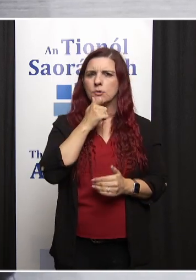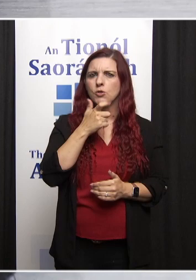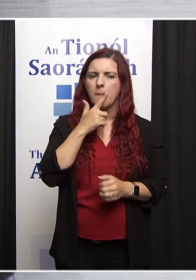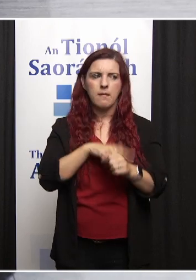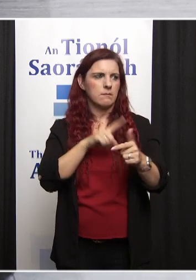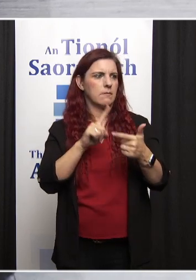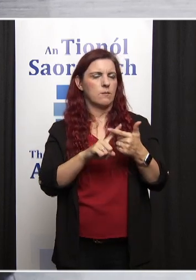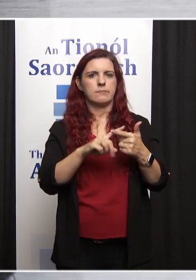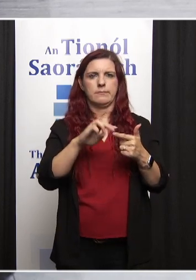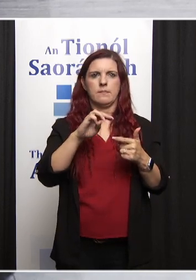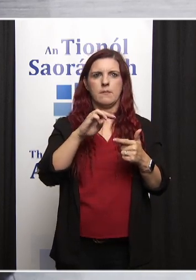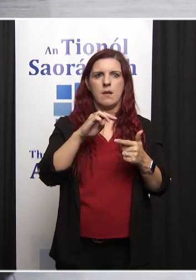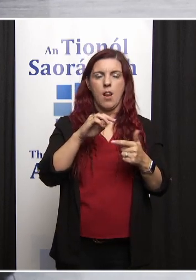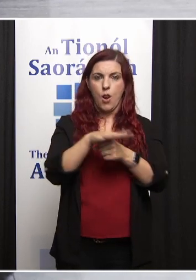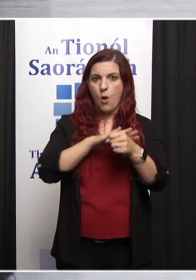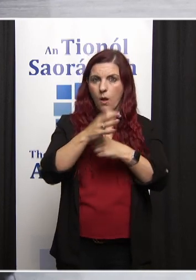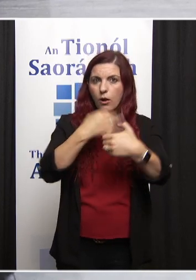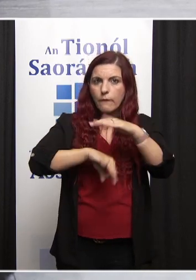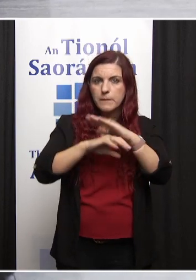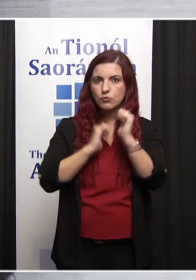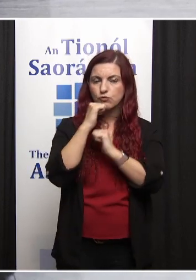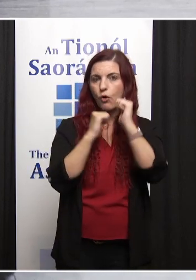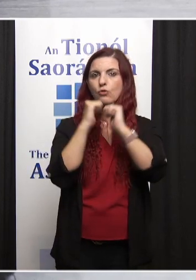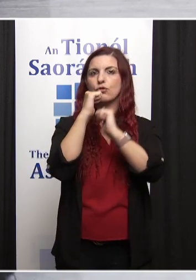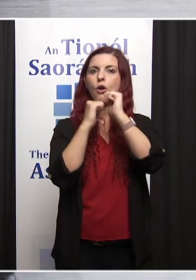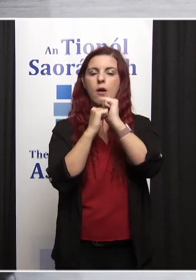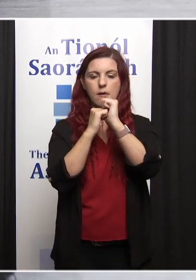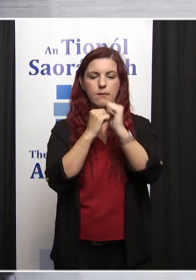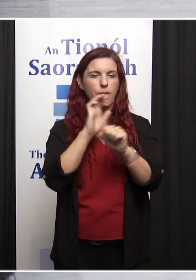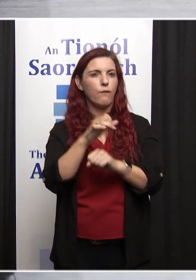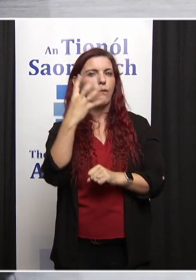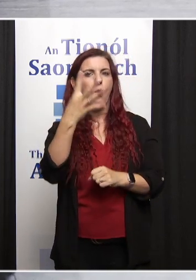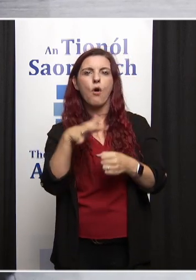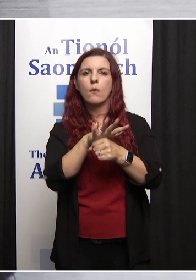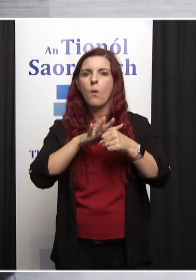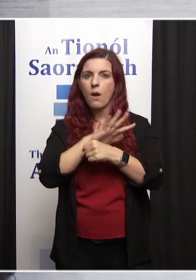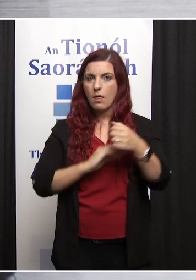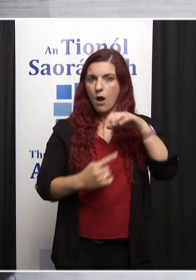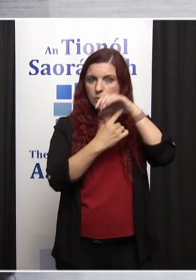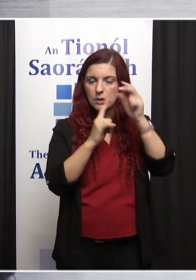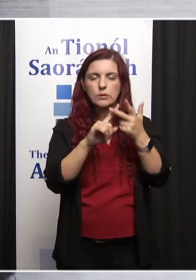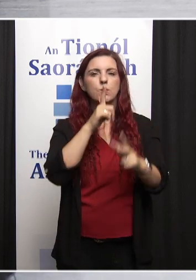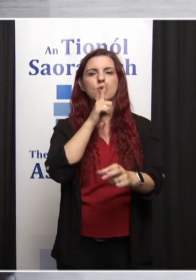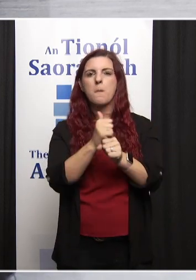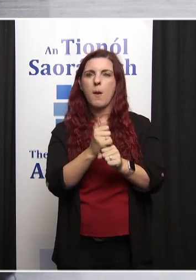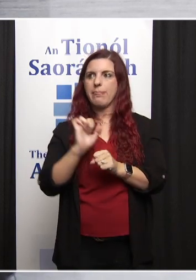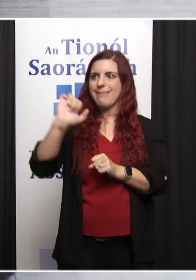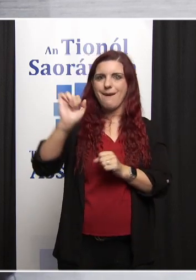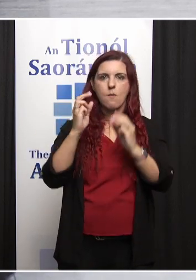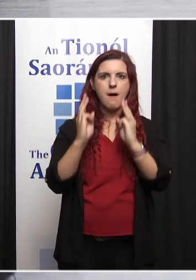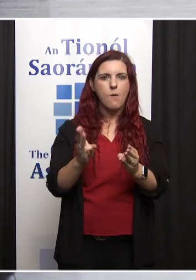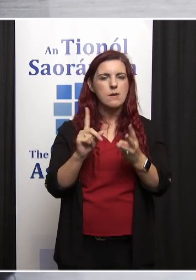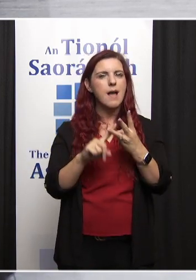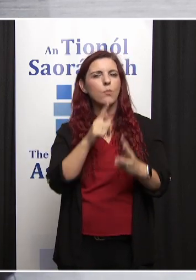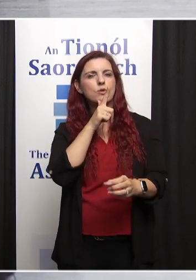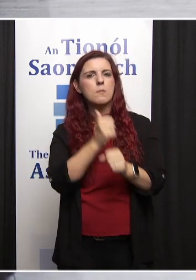about the local government structure we have with the 4 local authorities. We spoke about the powers they have, and then we spoke